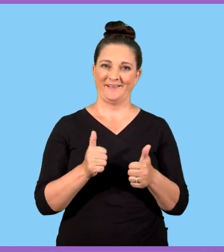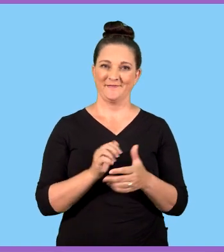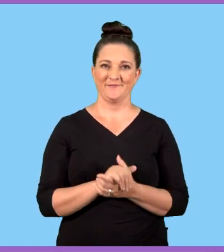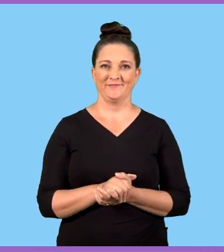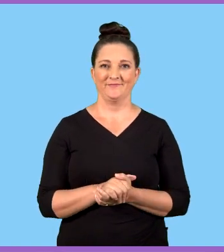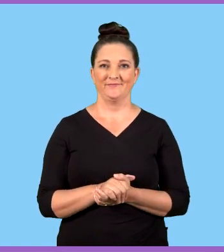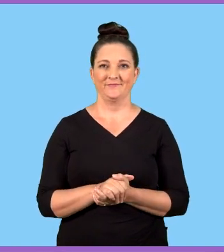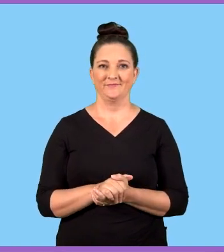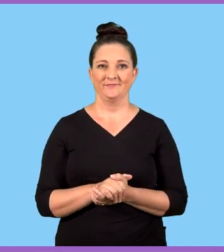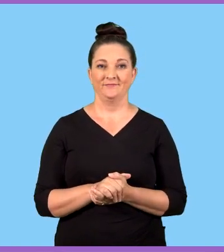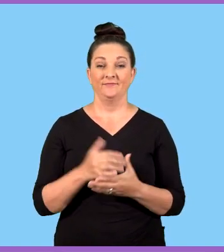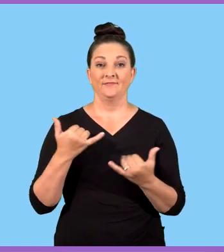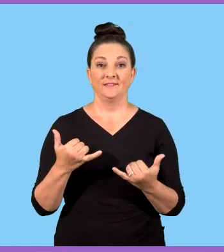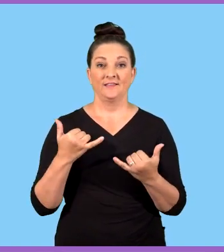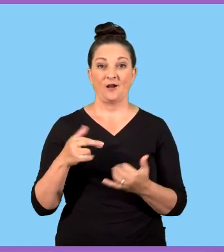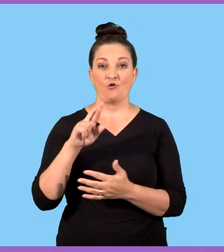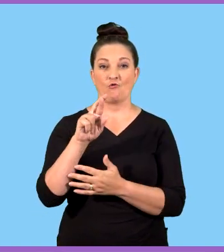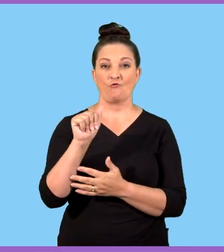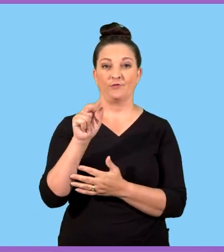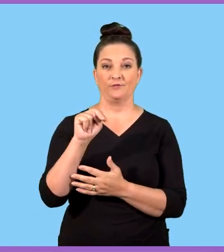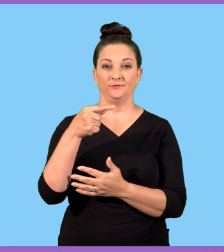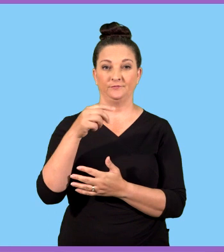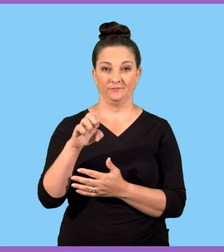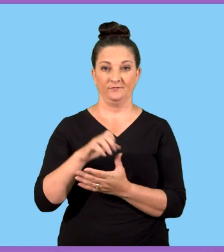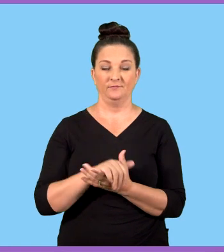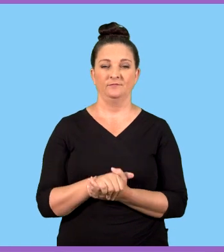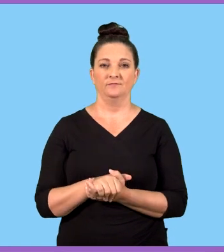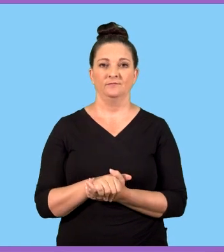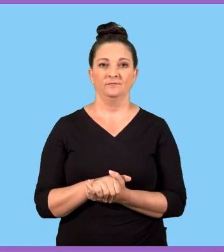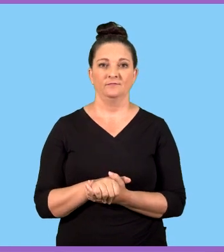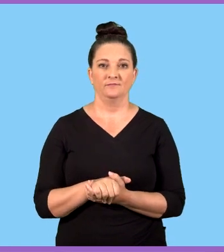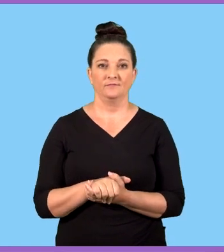25. All right. So the range